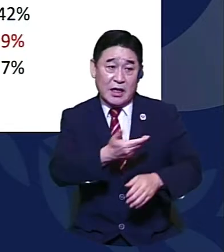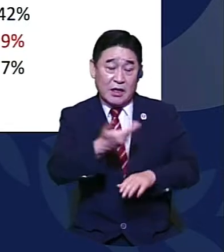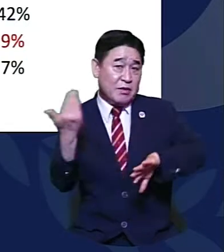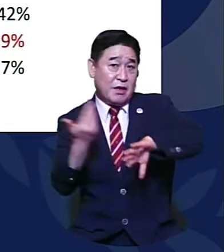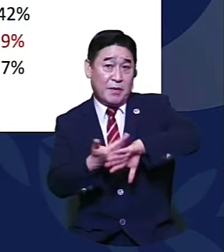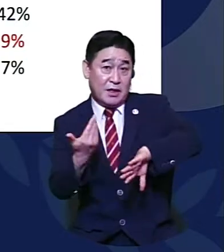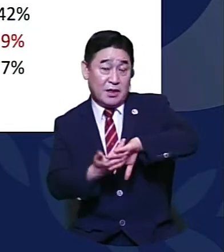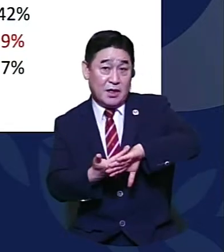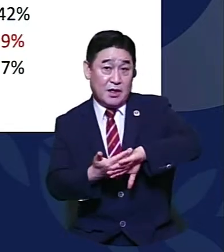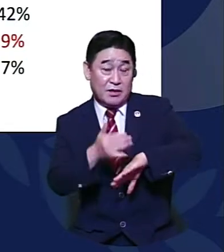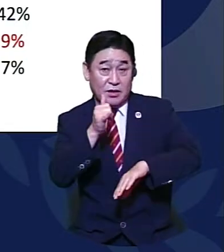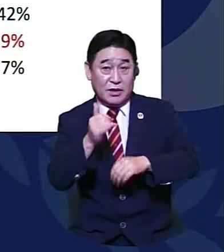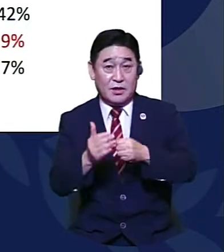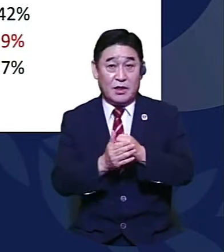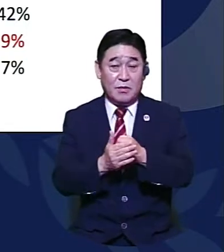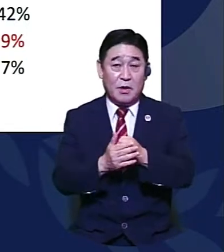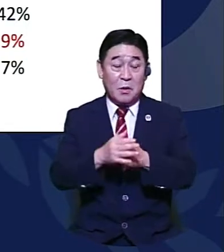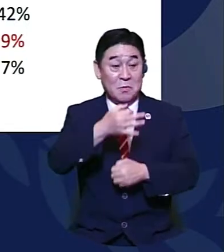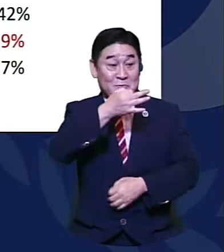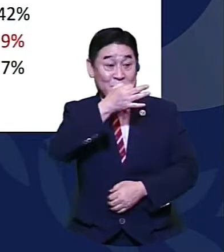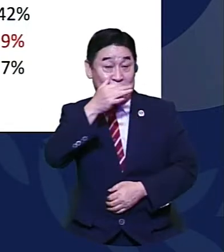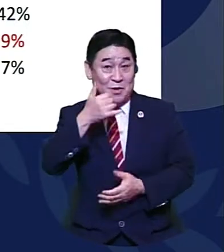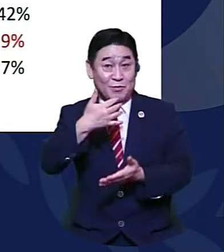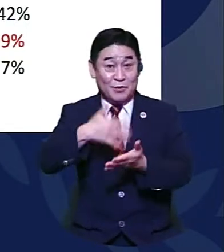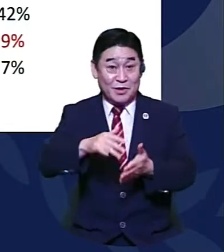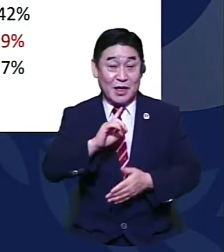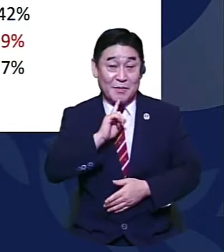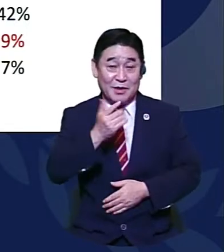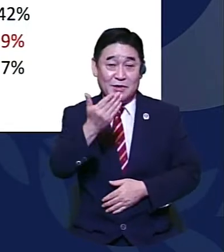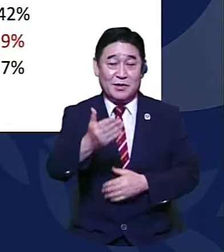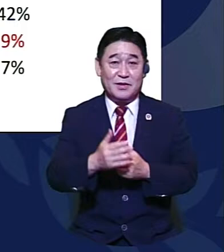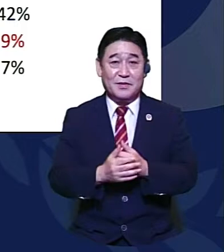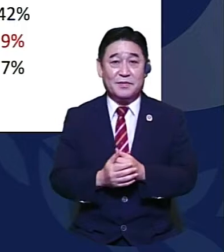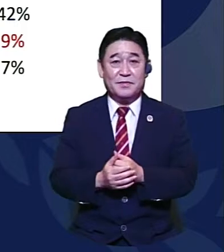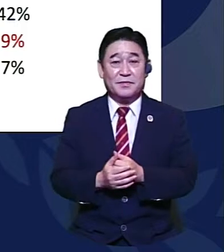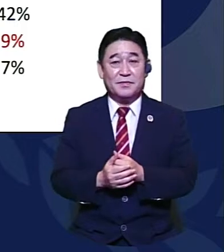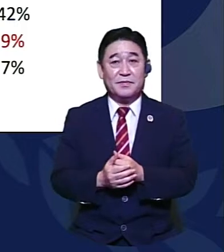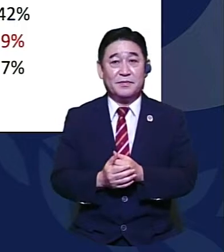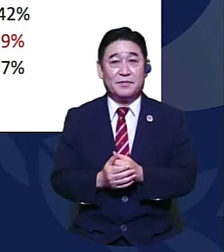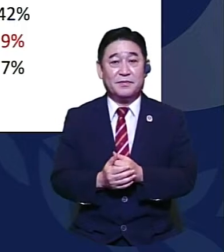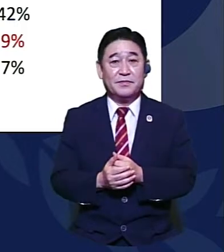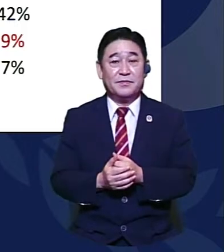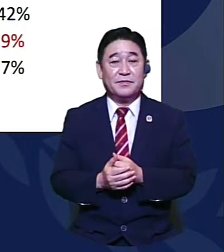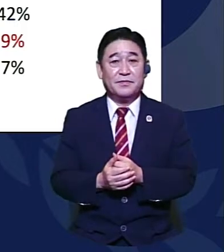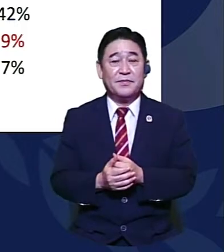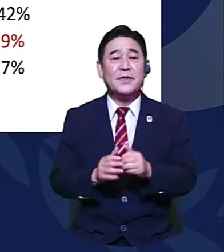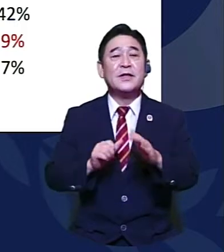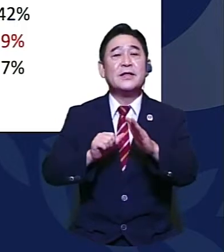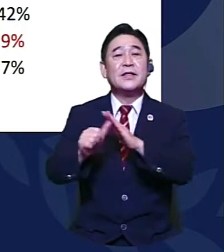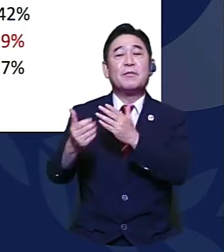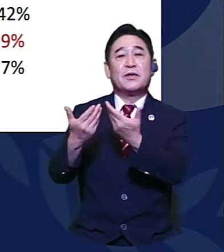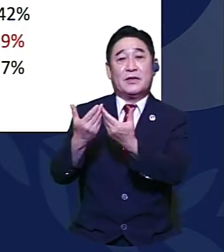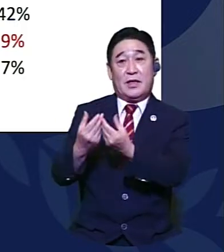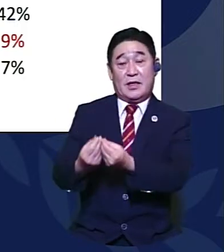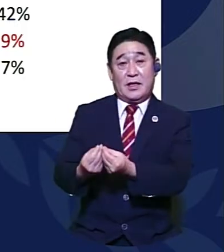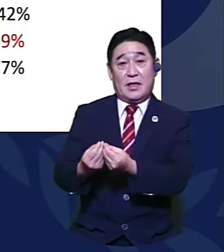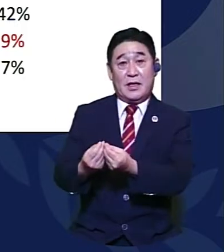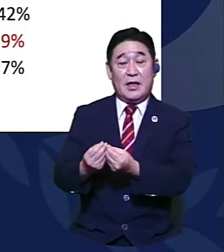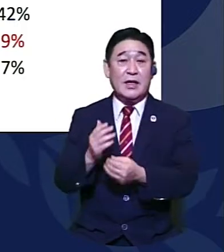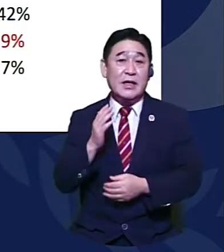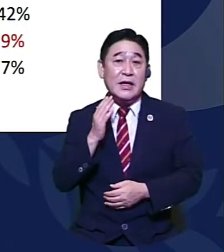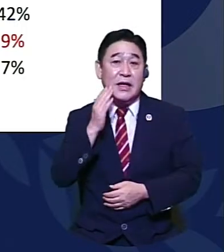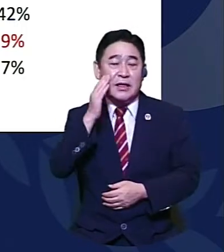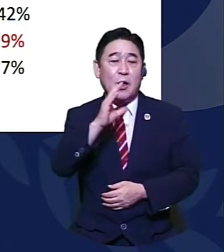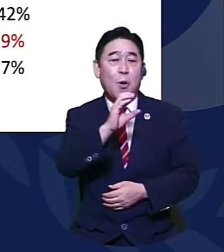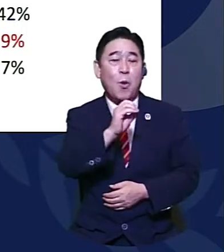share of green or environment ODA was about 23%, but leading providers of green ODA are more